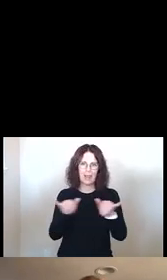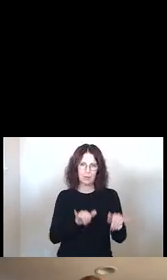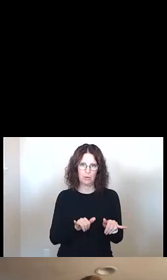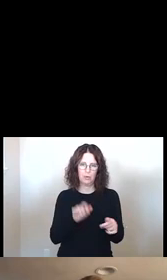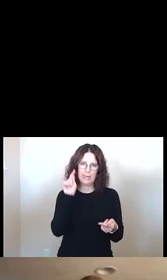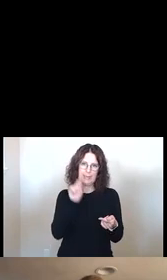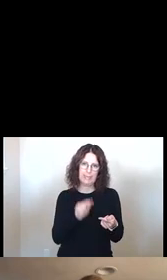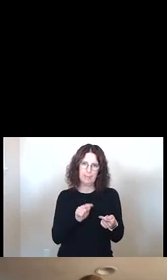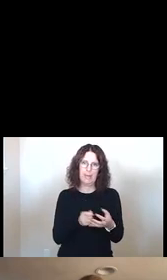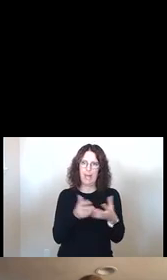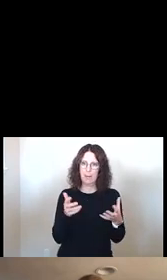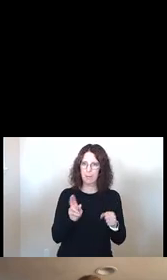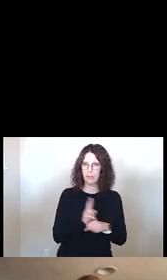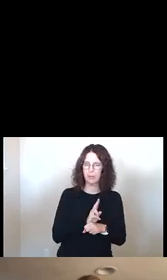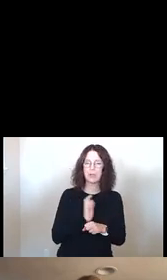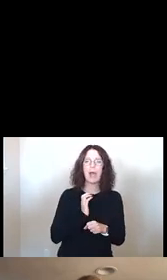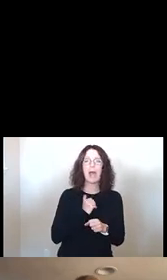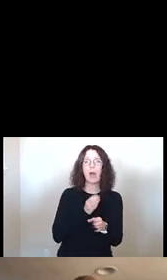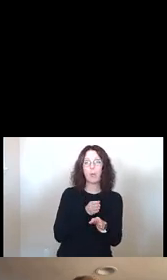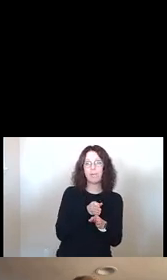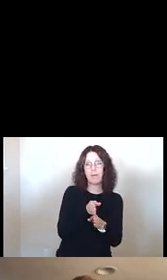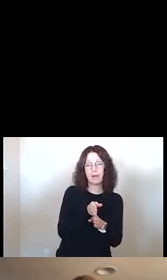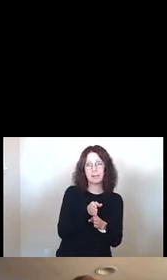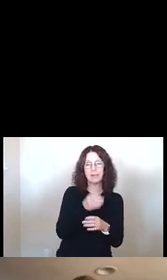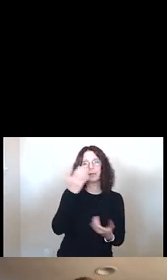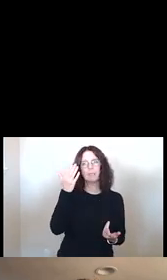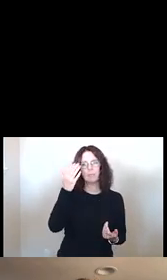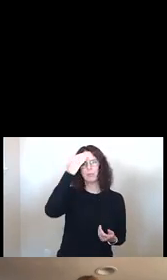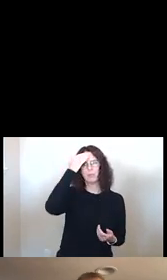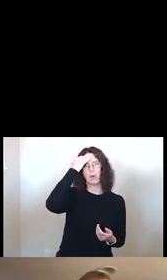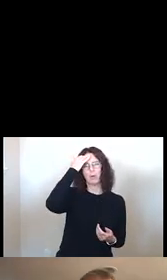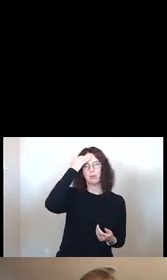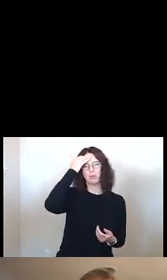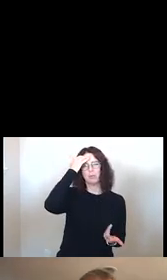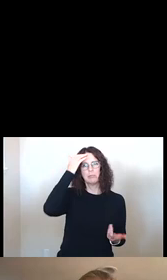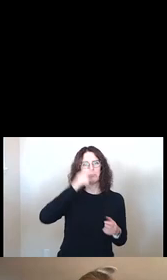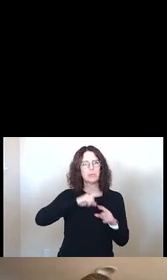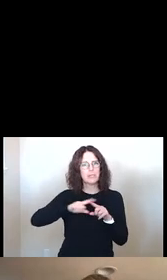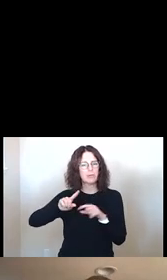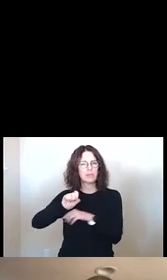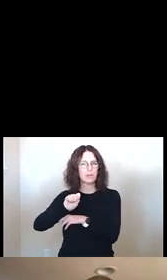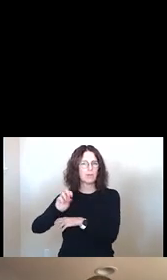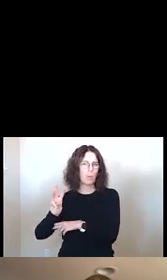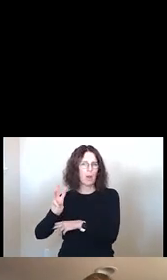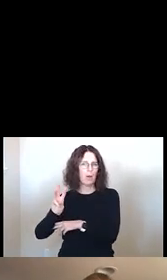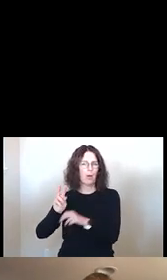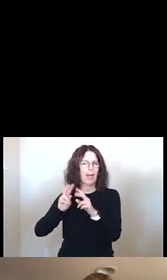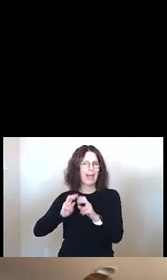our faculty is knowledgeable with many other software and analytic approaches that can